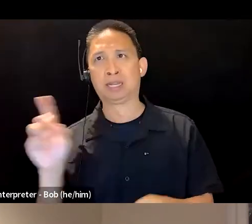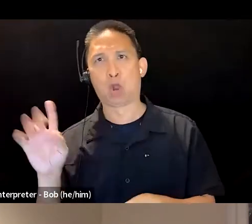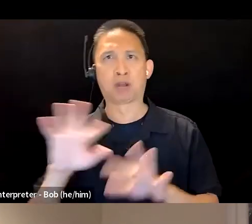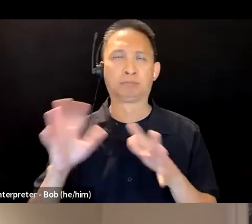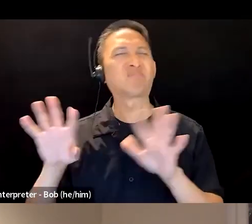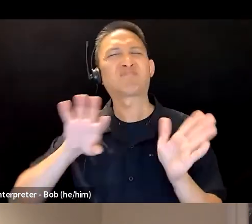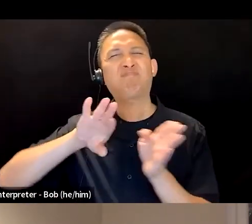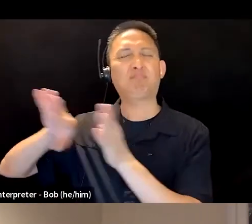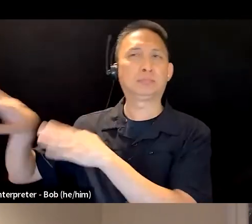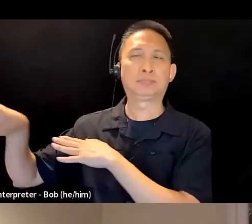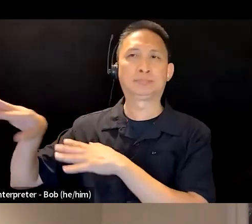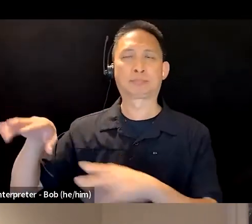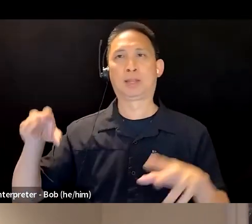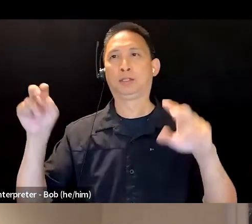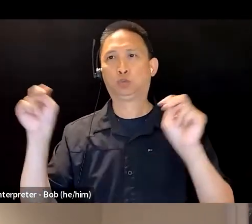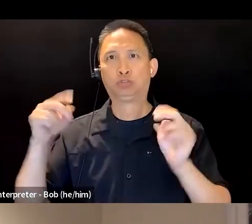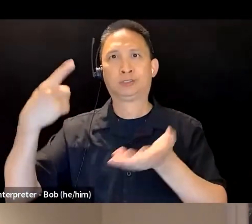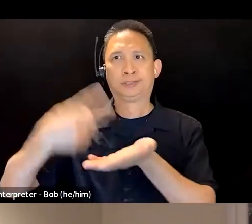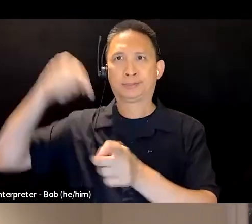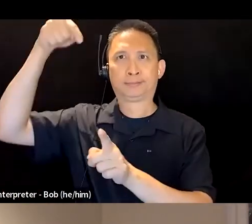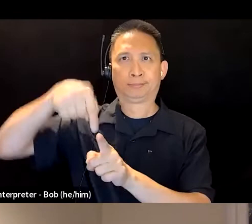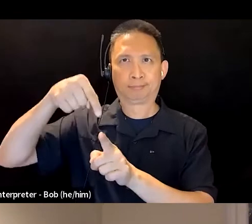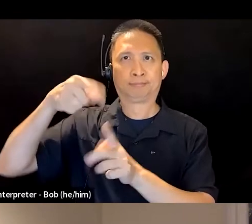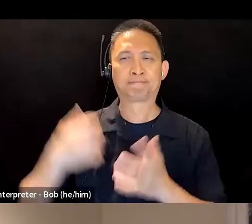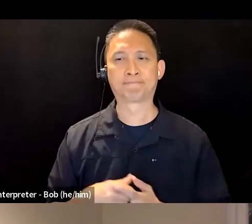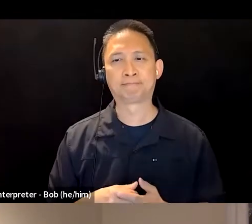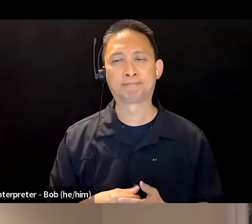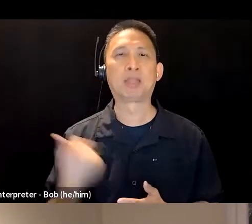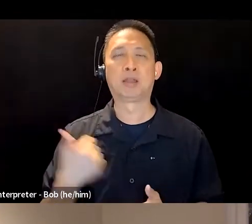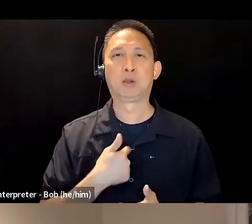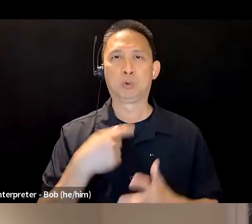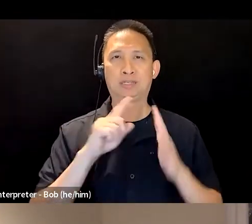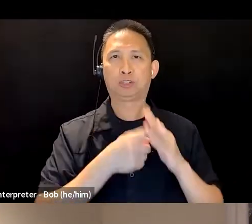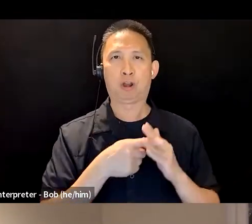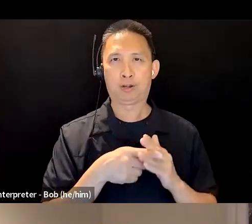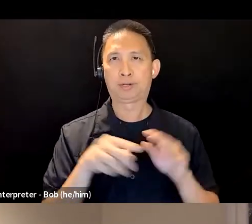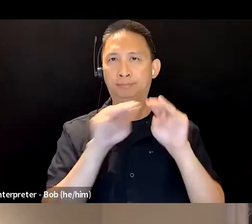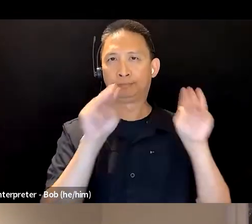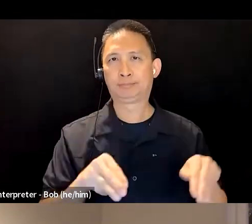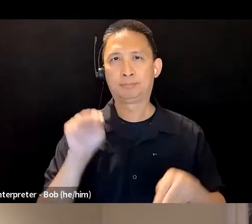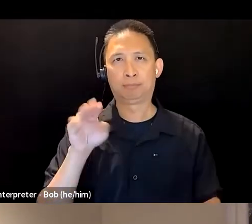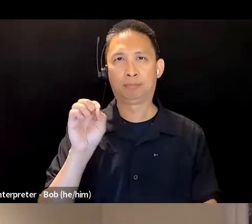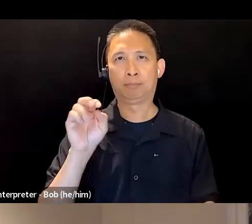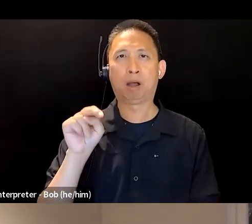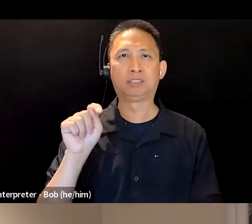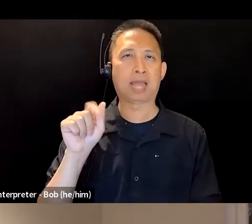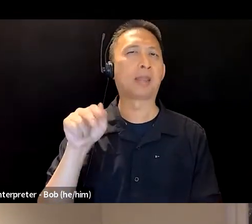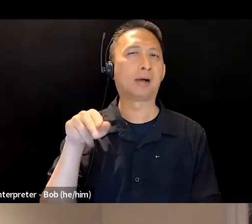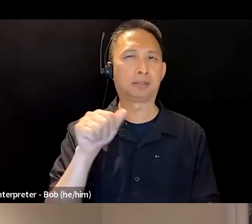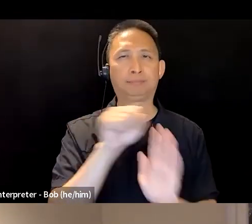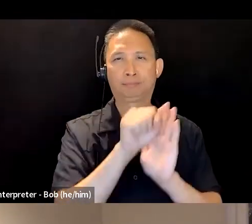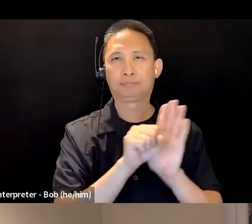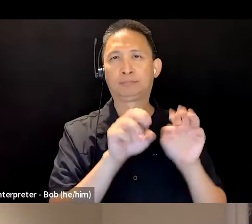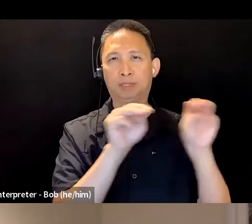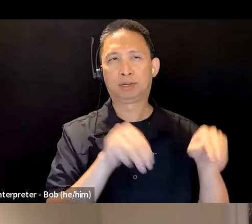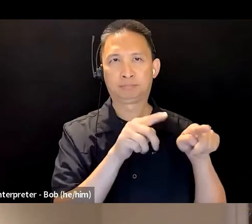so much of in our country today. I'm from Montana. The film is based in Montana. We managed to tell a story about campaign